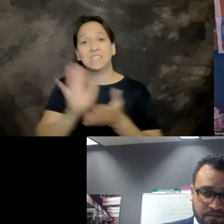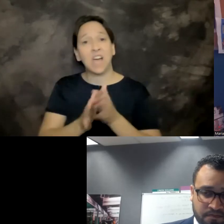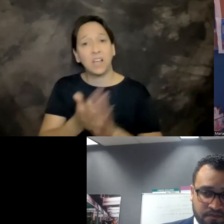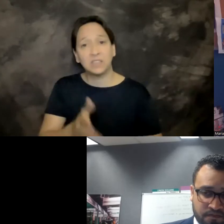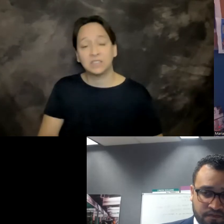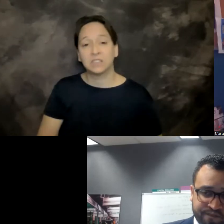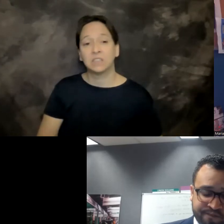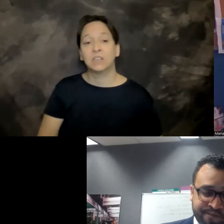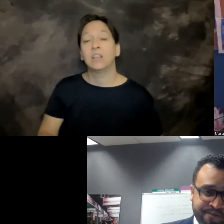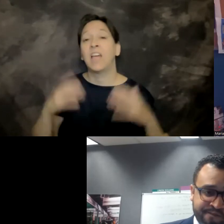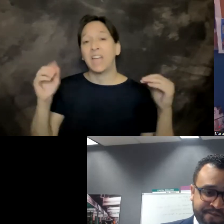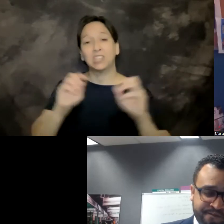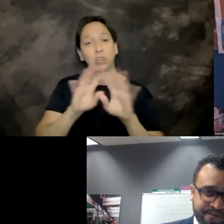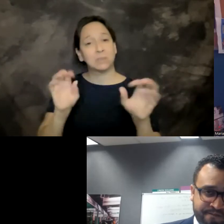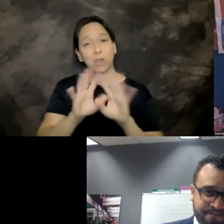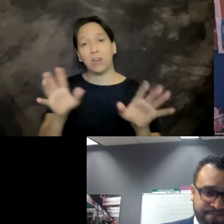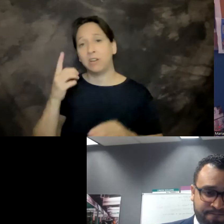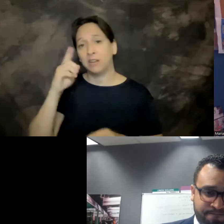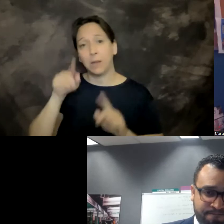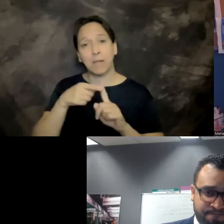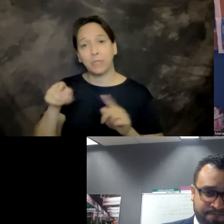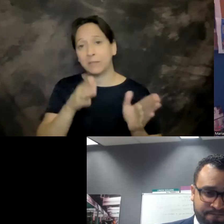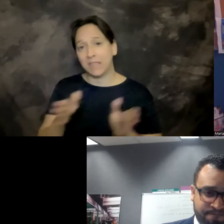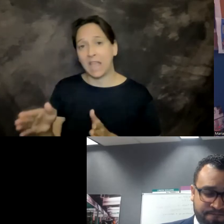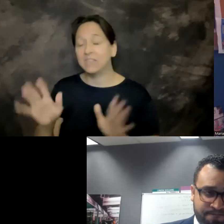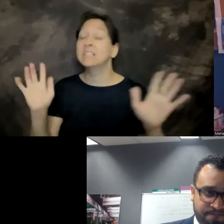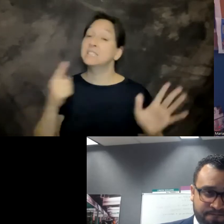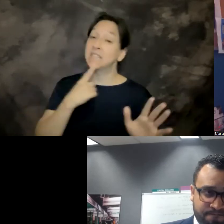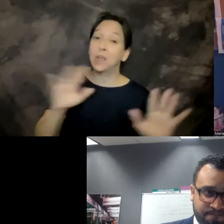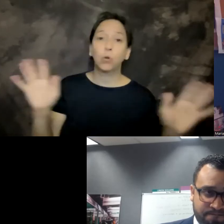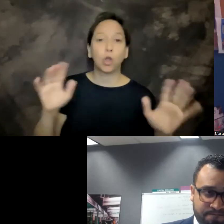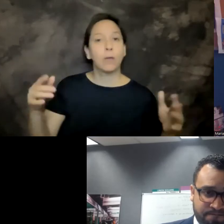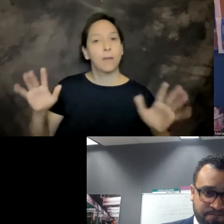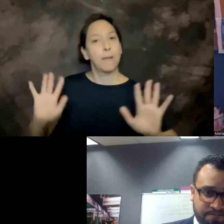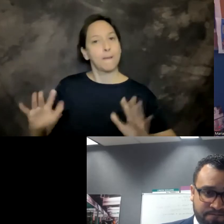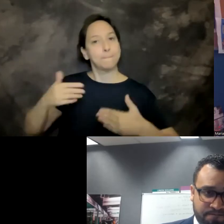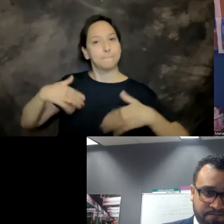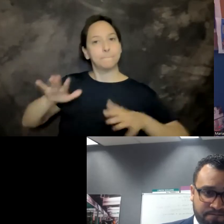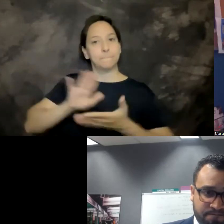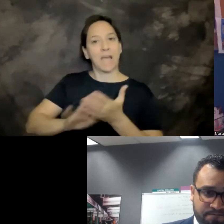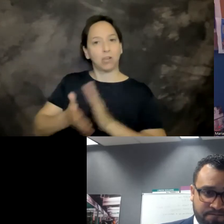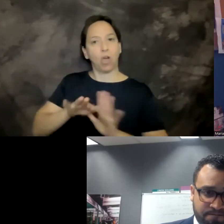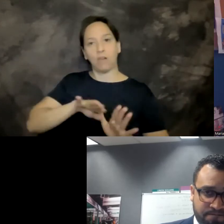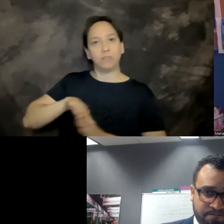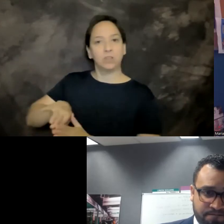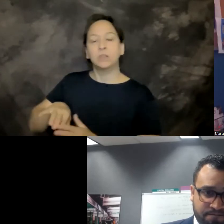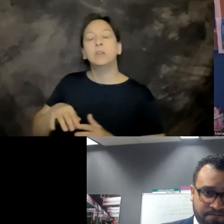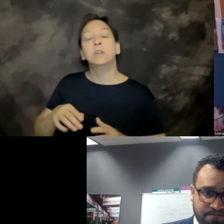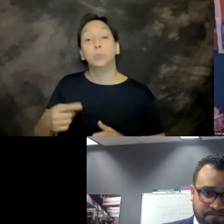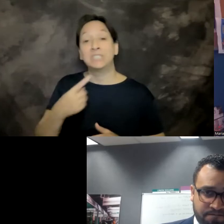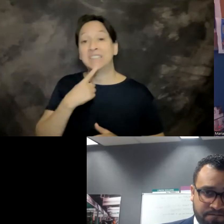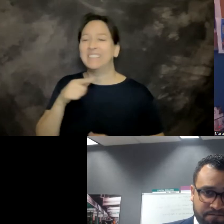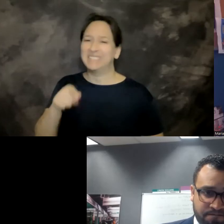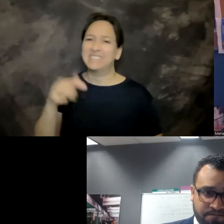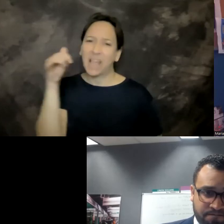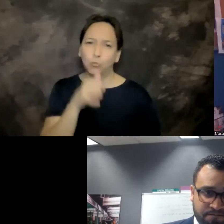have transparency about the plan. To say, you know what, we're gonna back off of this, and we're gonna say that this is outrageous. We know that we